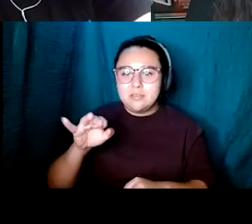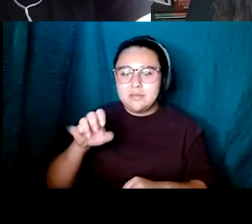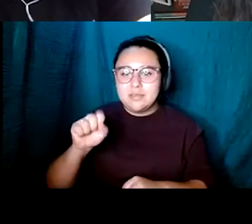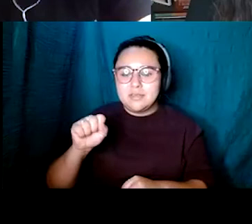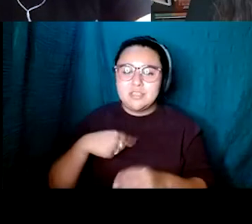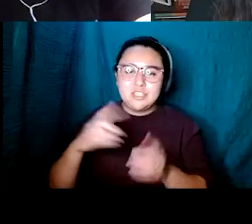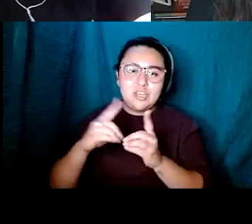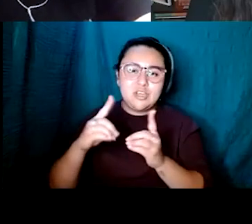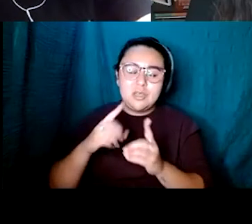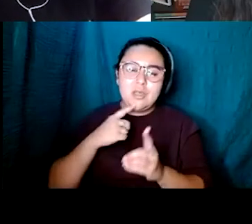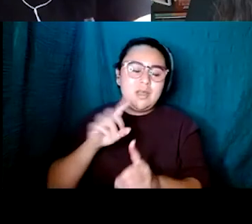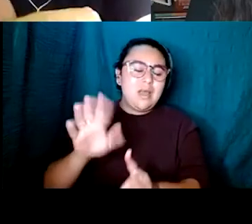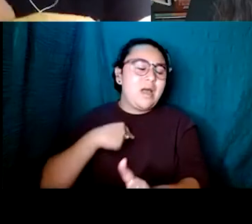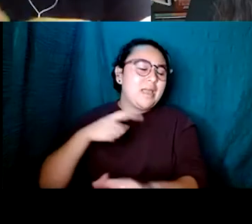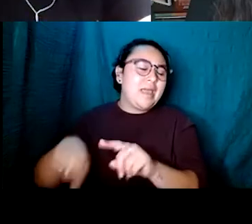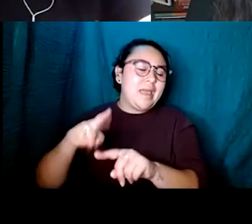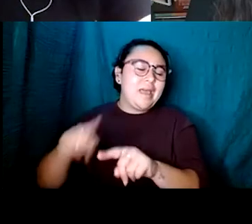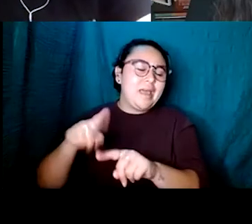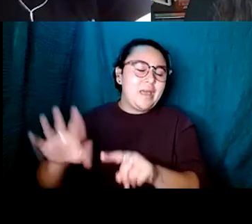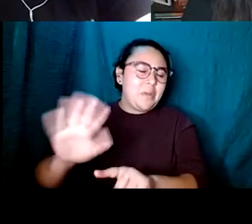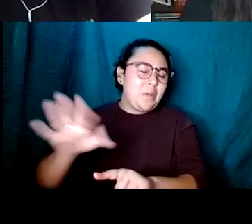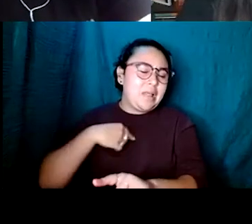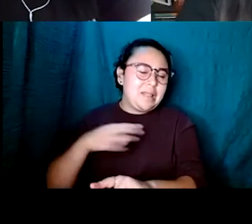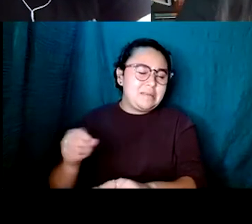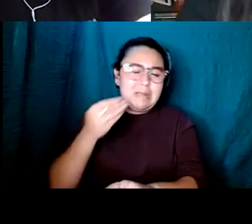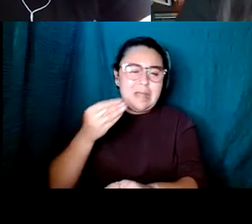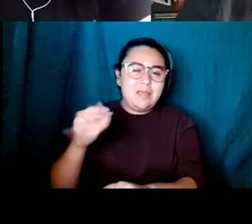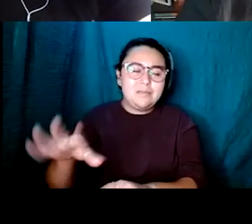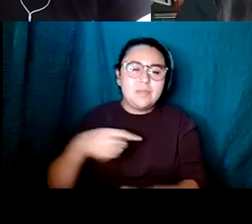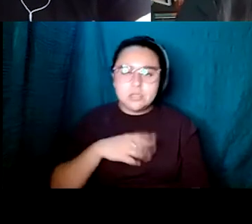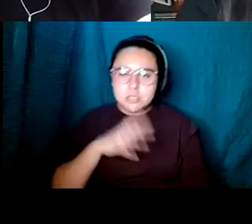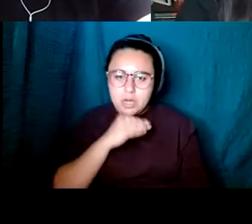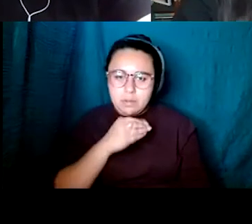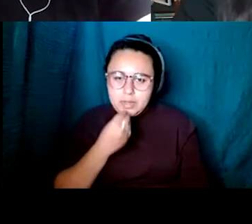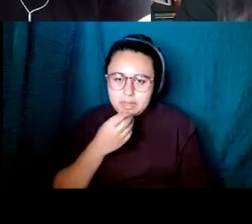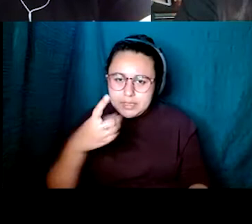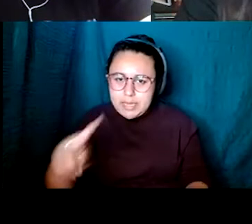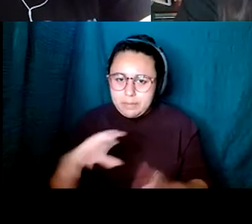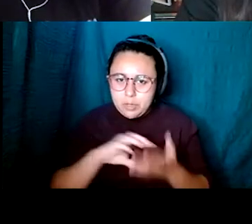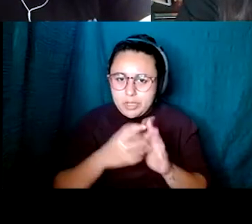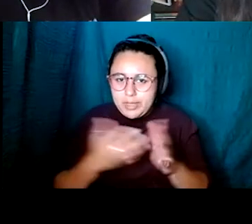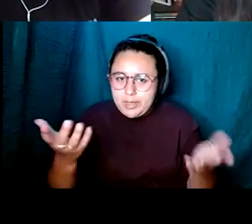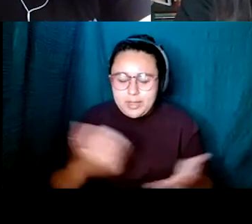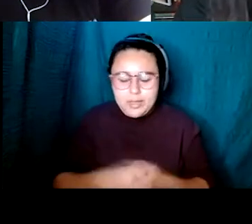oh, I shouldn't do that. I can't do that. Oh, you know, it's like, shut up and eat the damn cookie, you know, like,